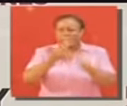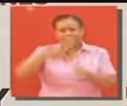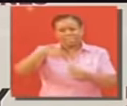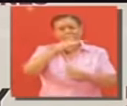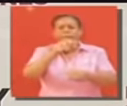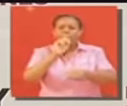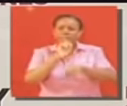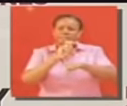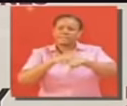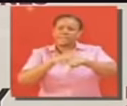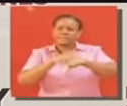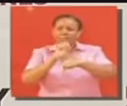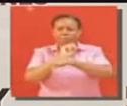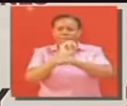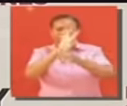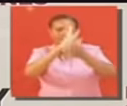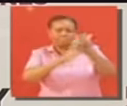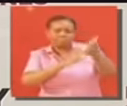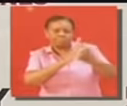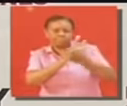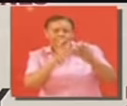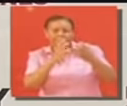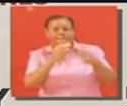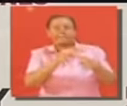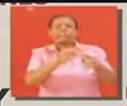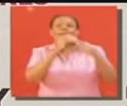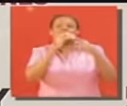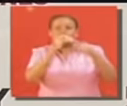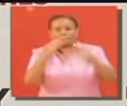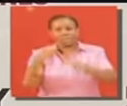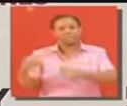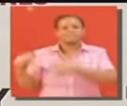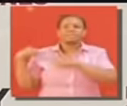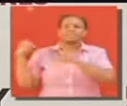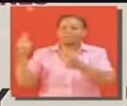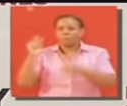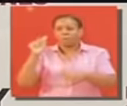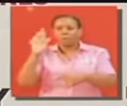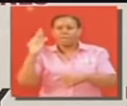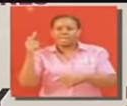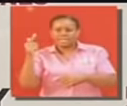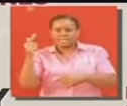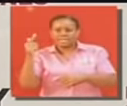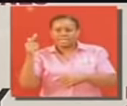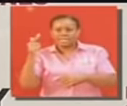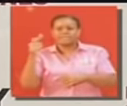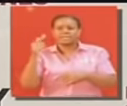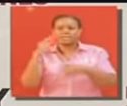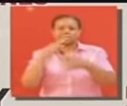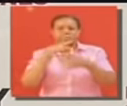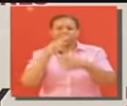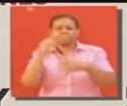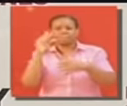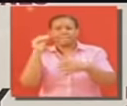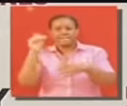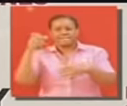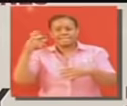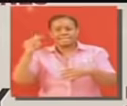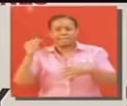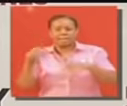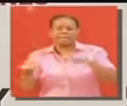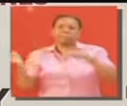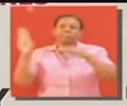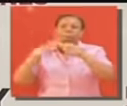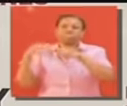that spike in August, September, where admittedly, and I apologize to the country for that, we were overwhelmed at that point